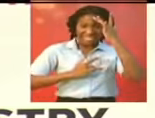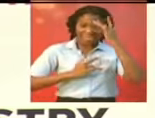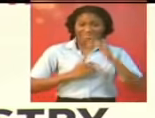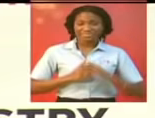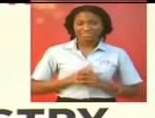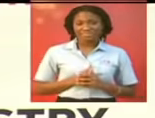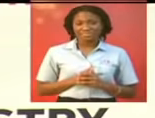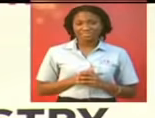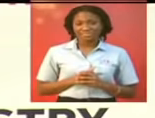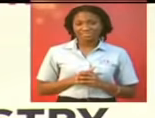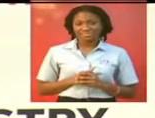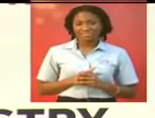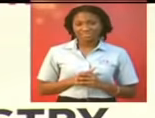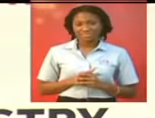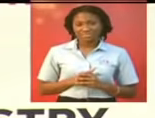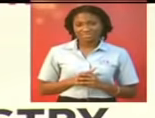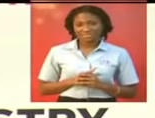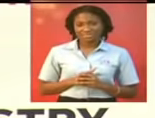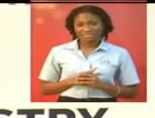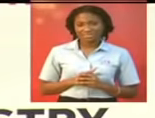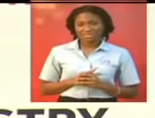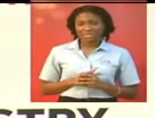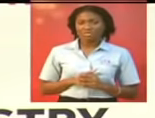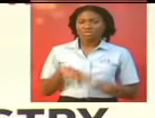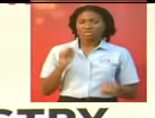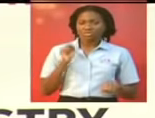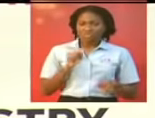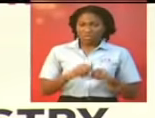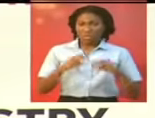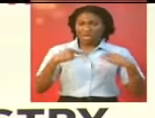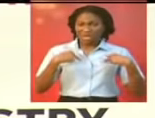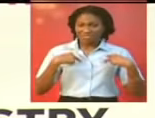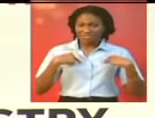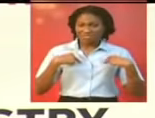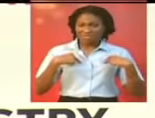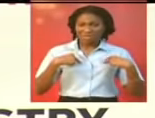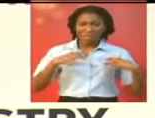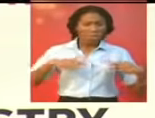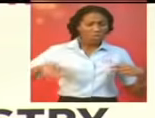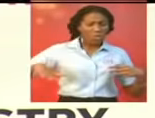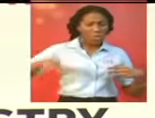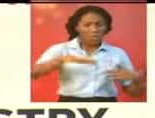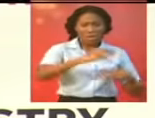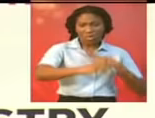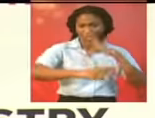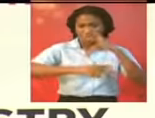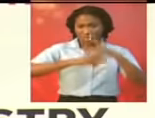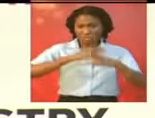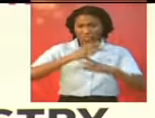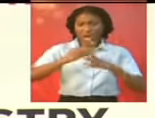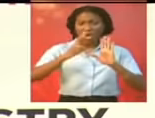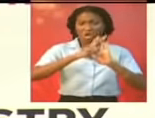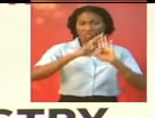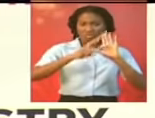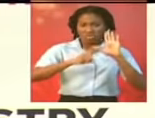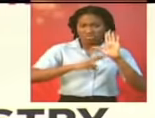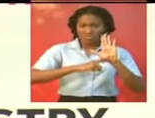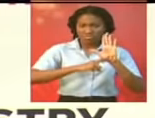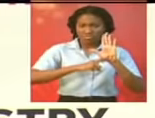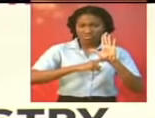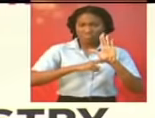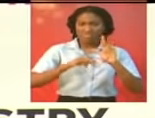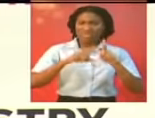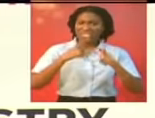at, and the diagnostic criteria was in place at a world level in terms of WHO's recommendation. WHO changed